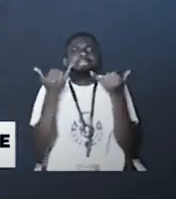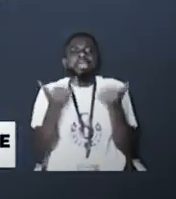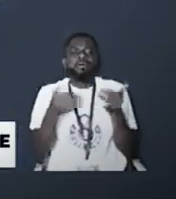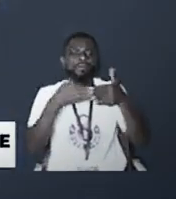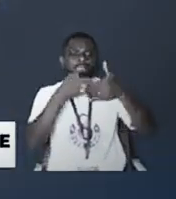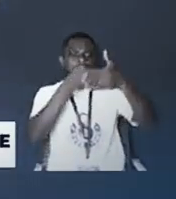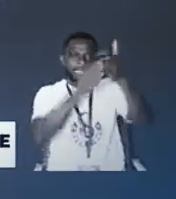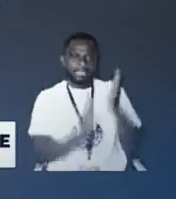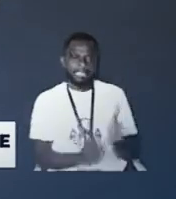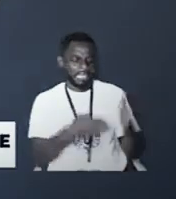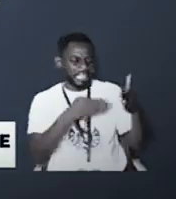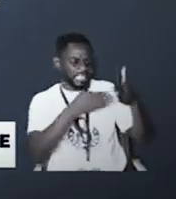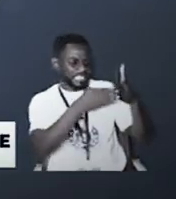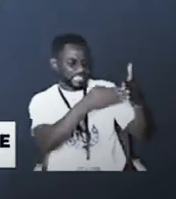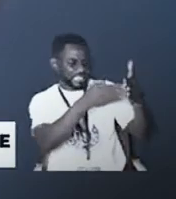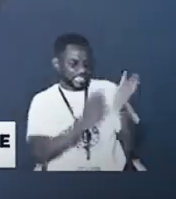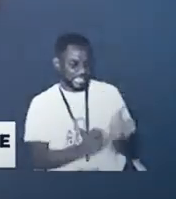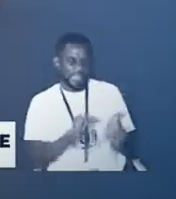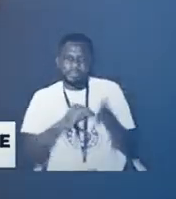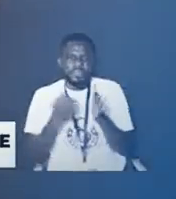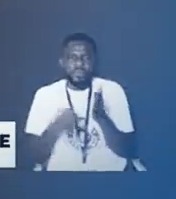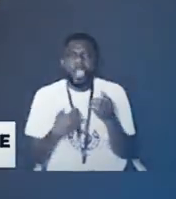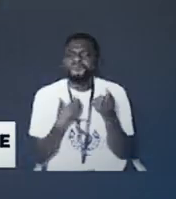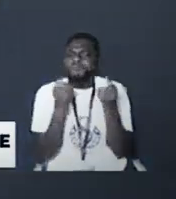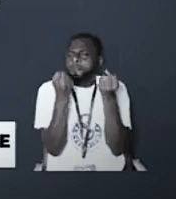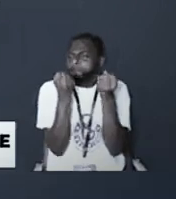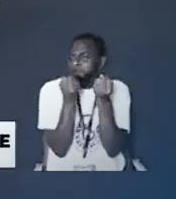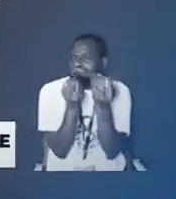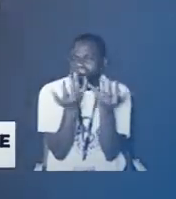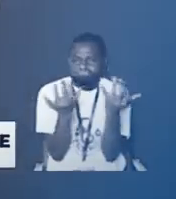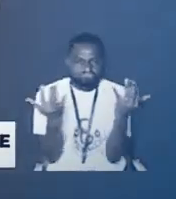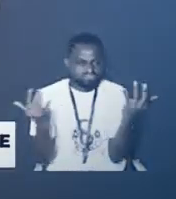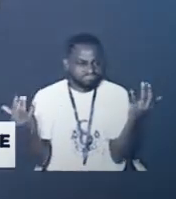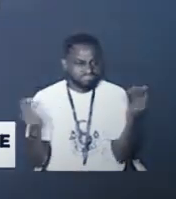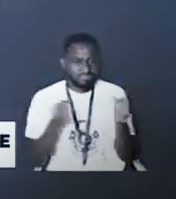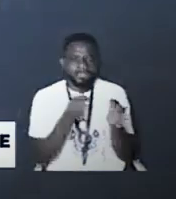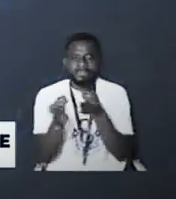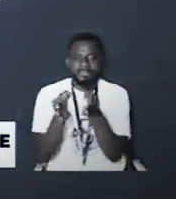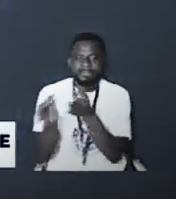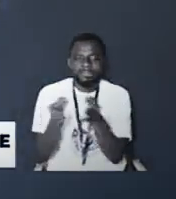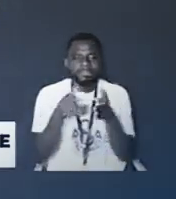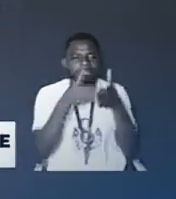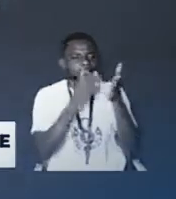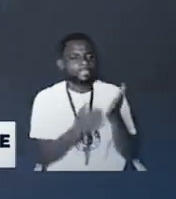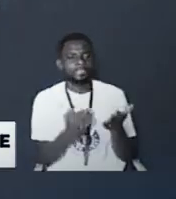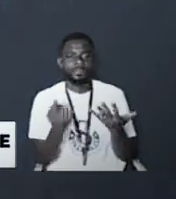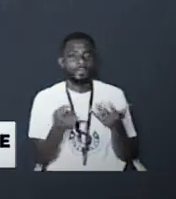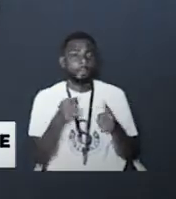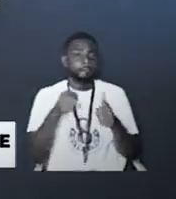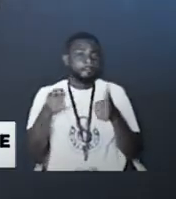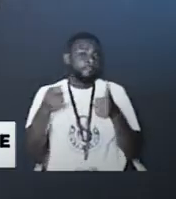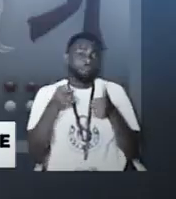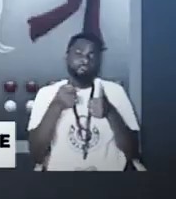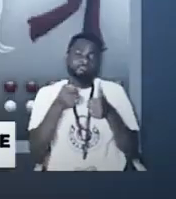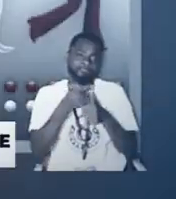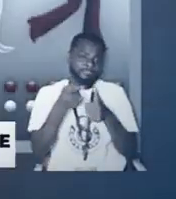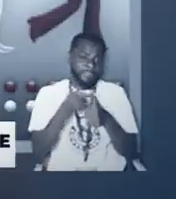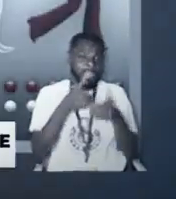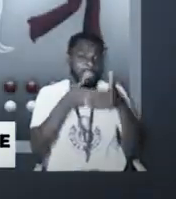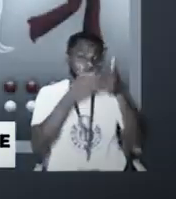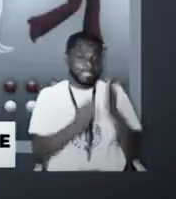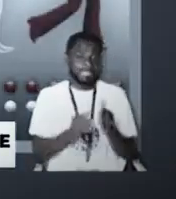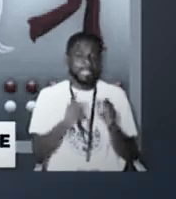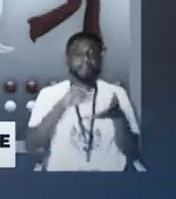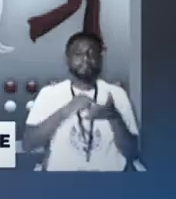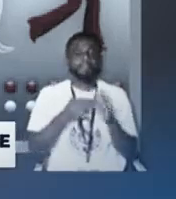There are so many definitions of lead, of who a leader is. But simply, a leader is a person